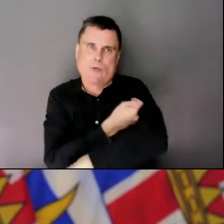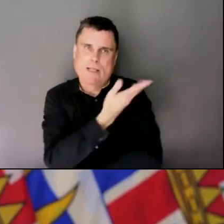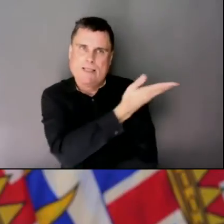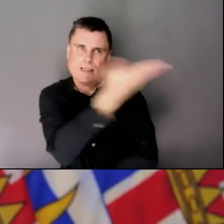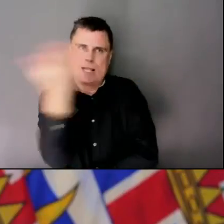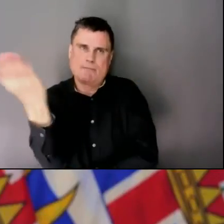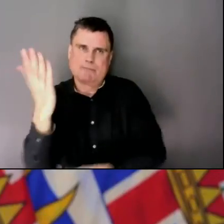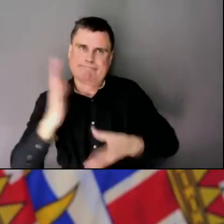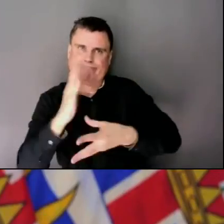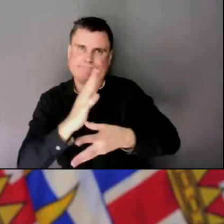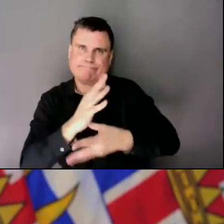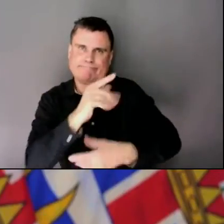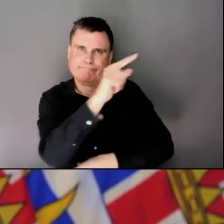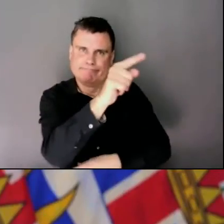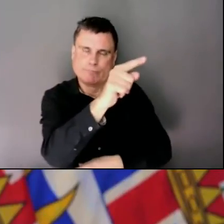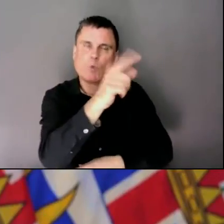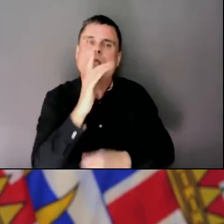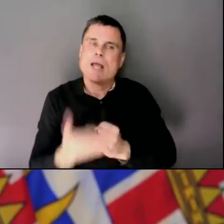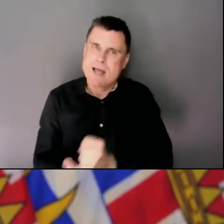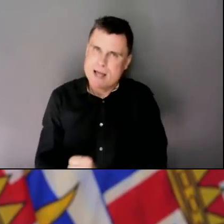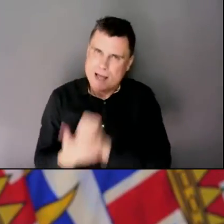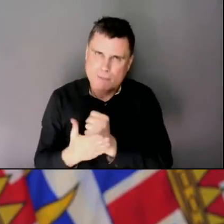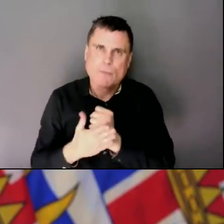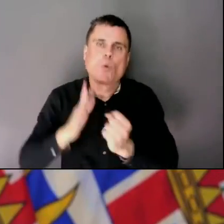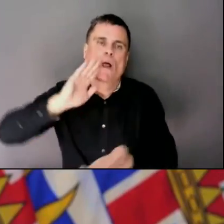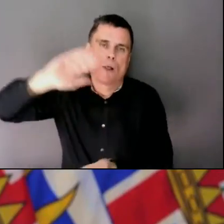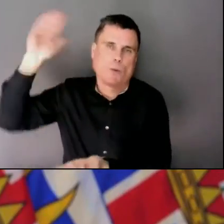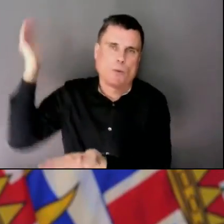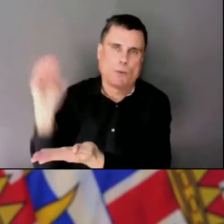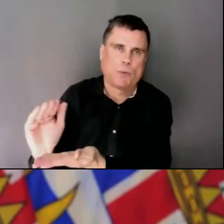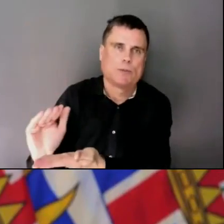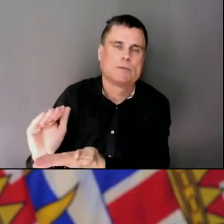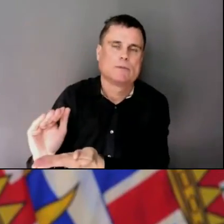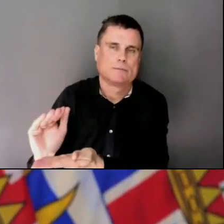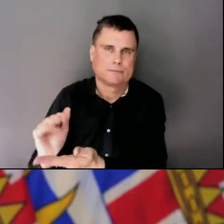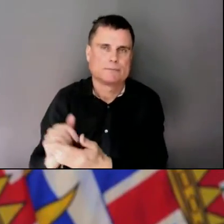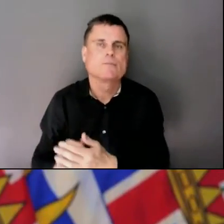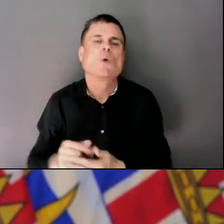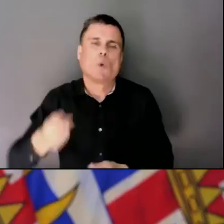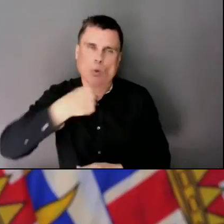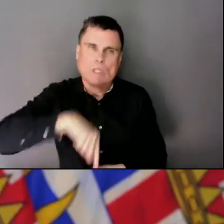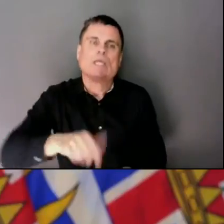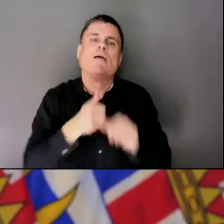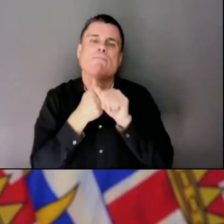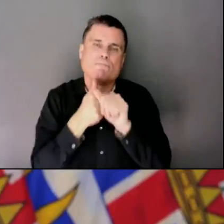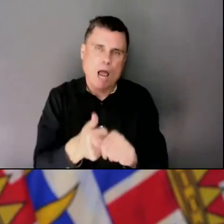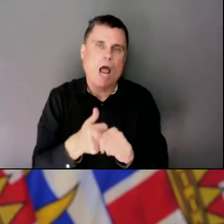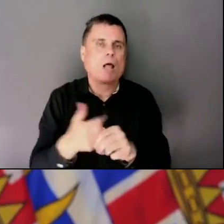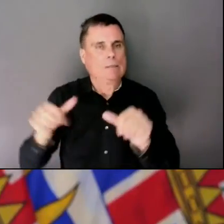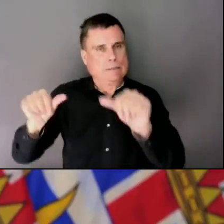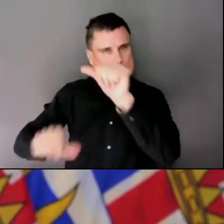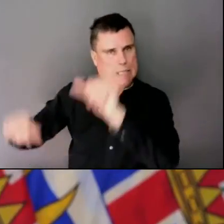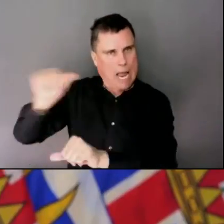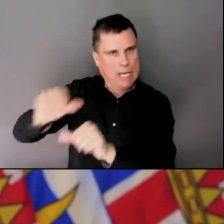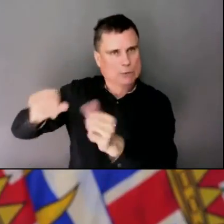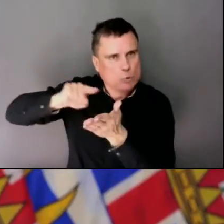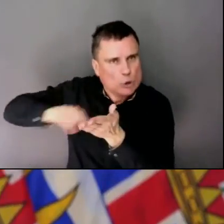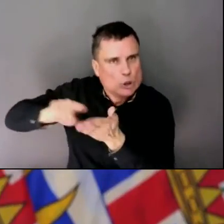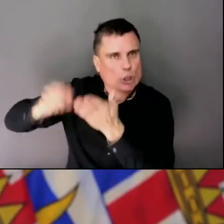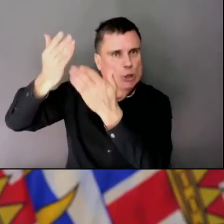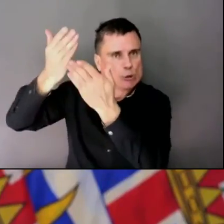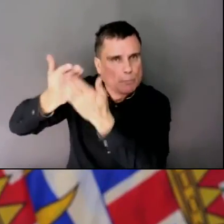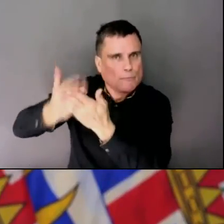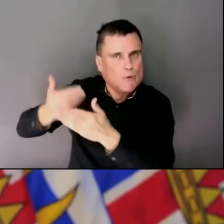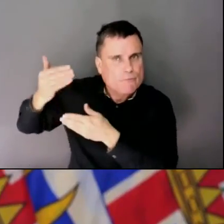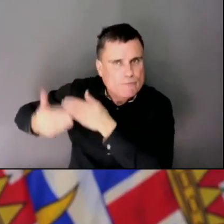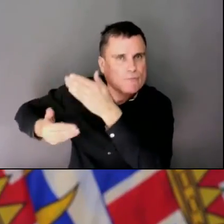make the biggest difference in the short term. So we will continue to follow the science and the data around younger people. But